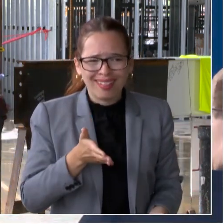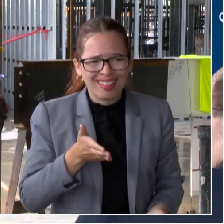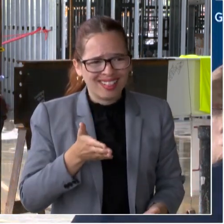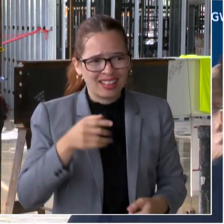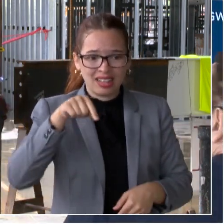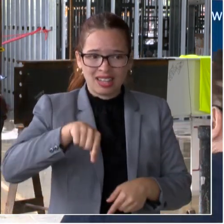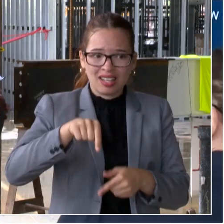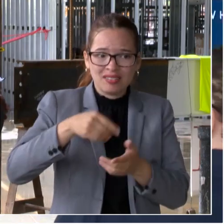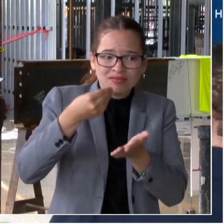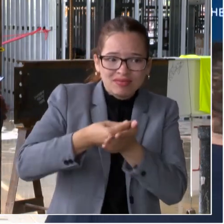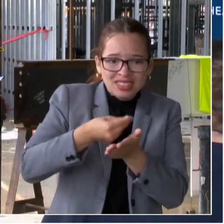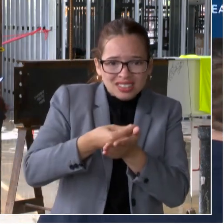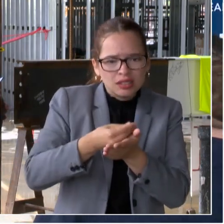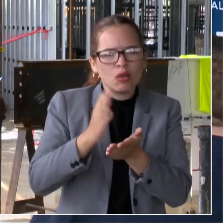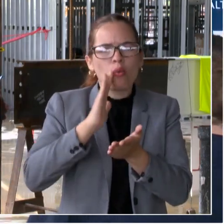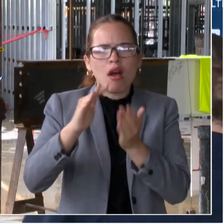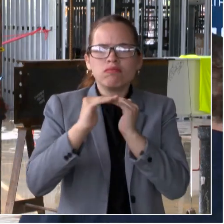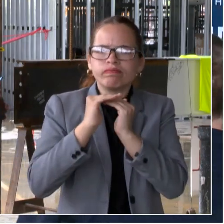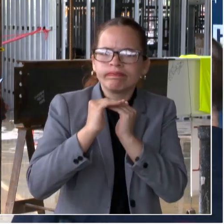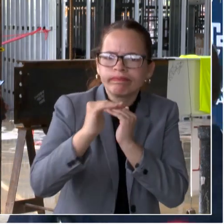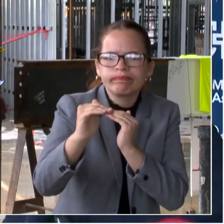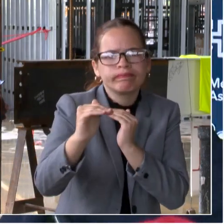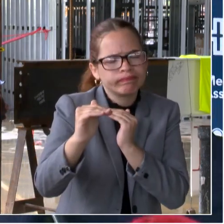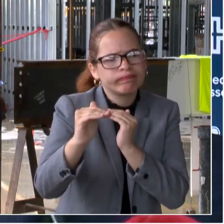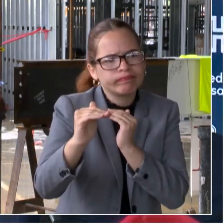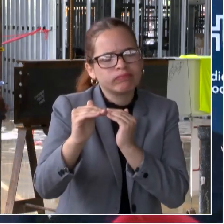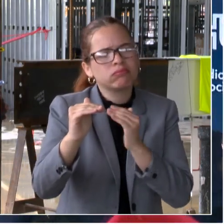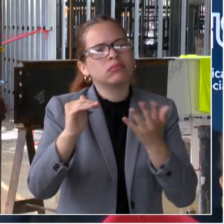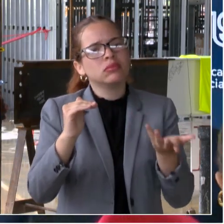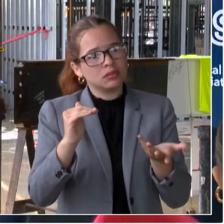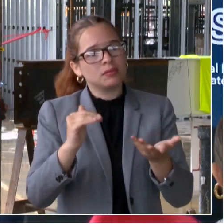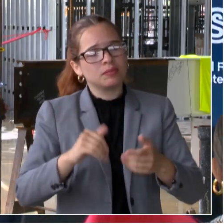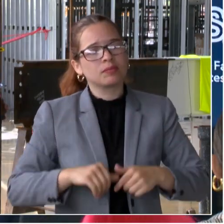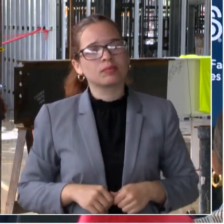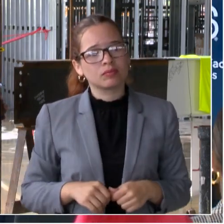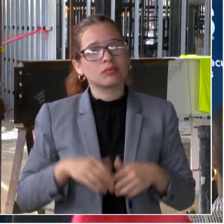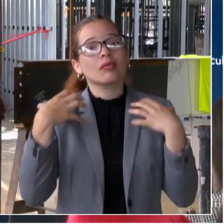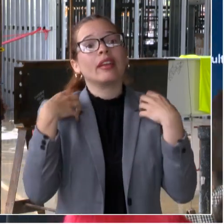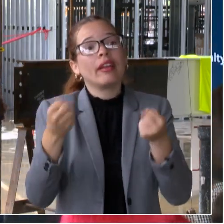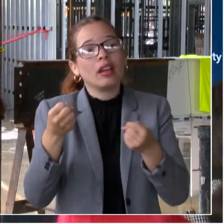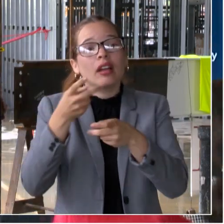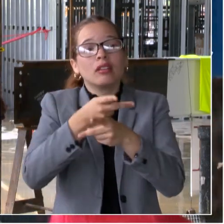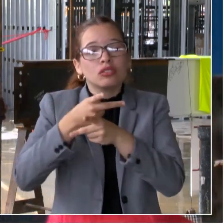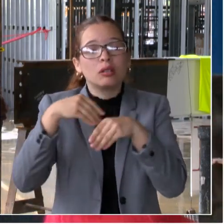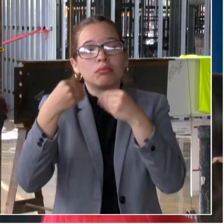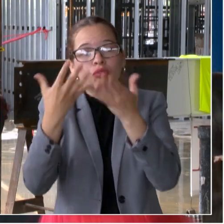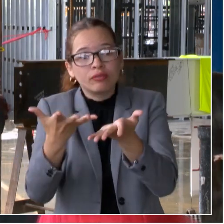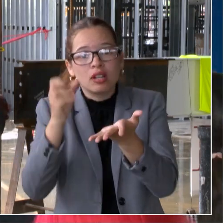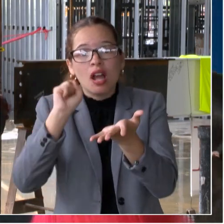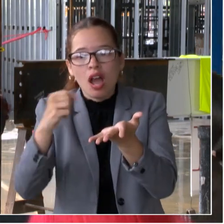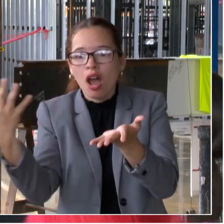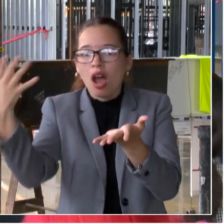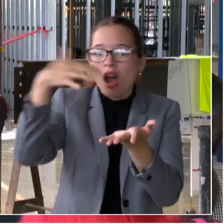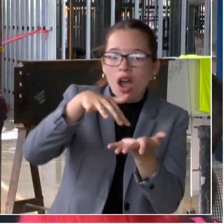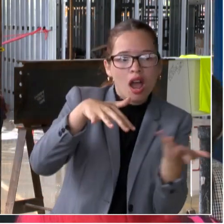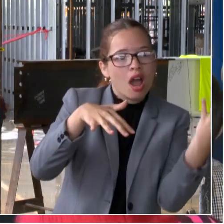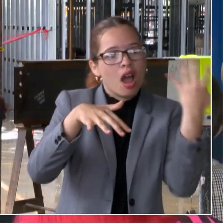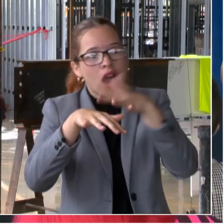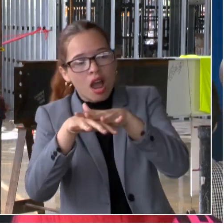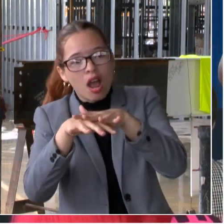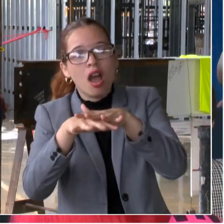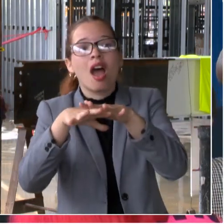that DC residents will be proud of and can trust, and that will be modern and financially stable.